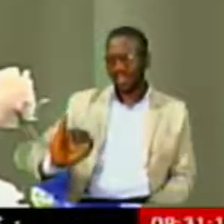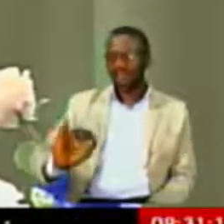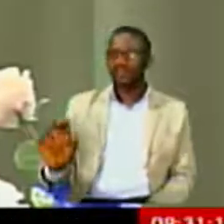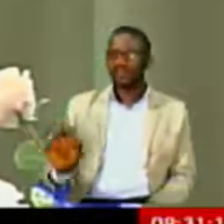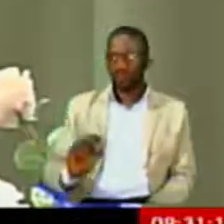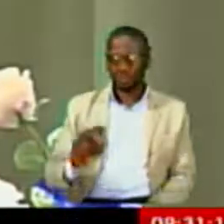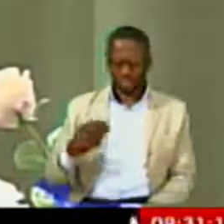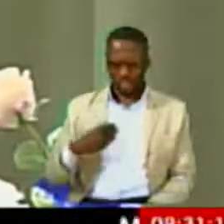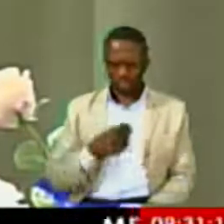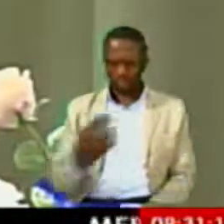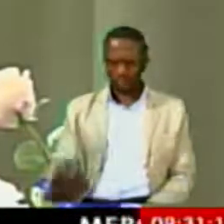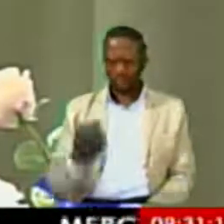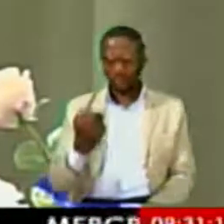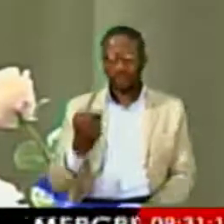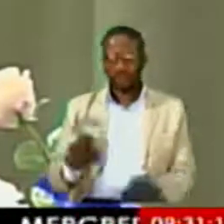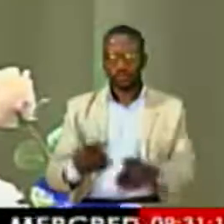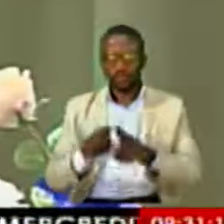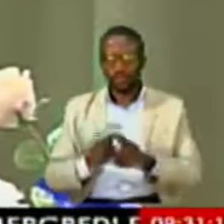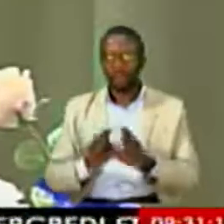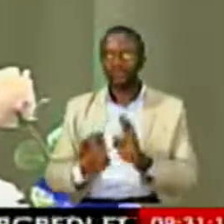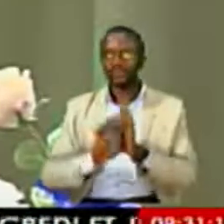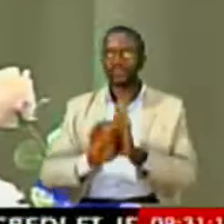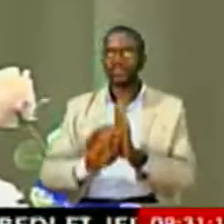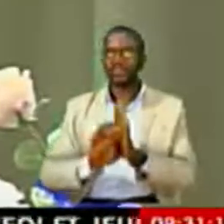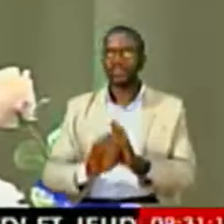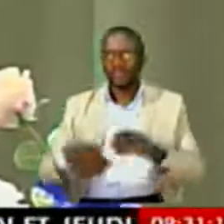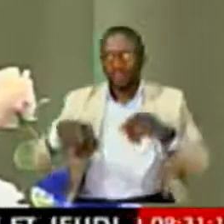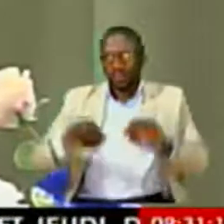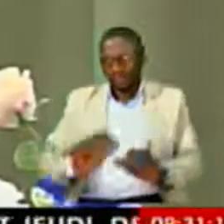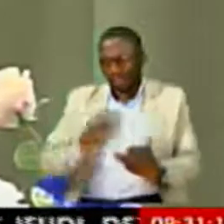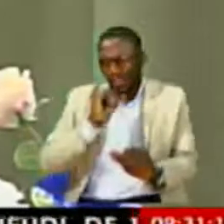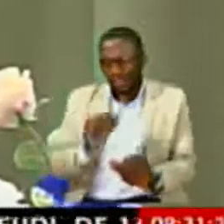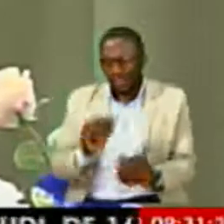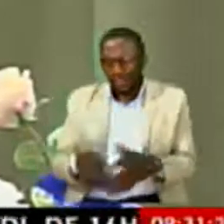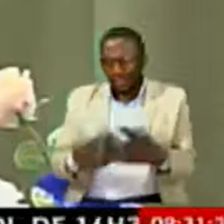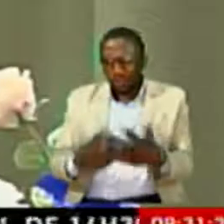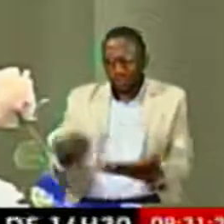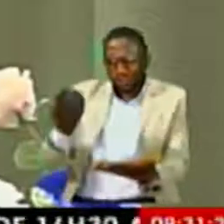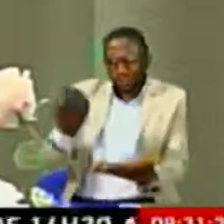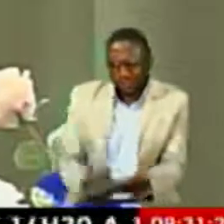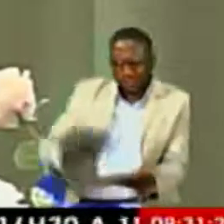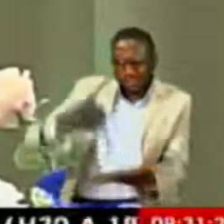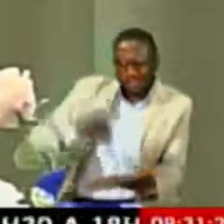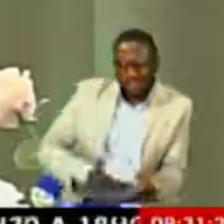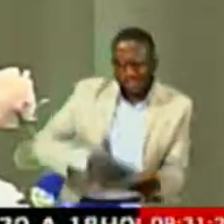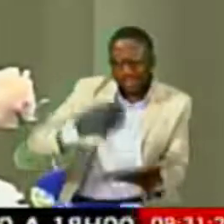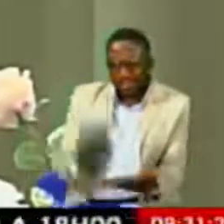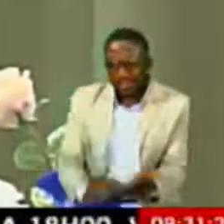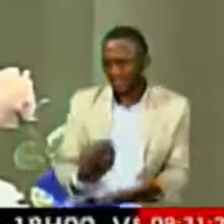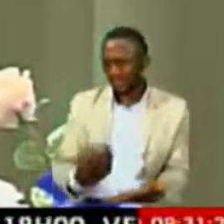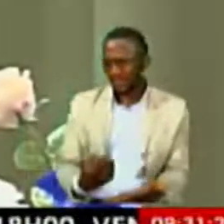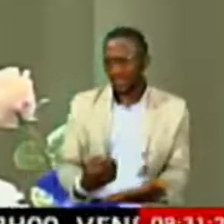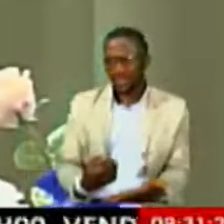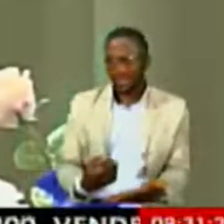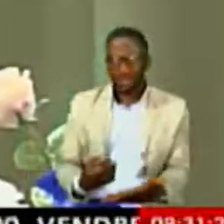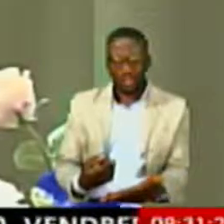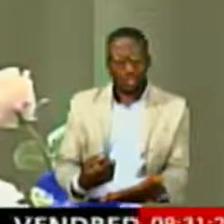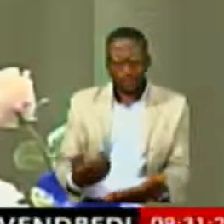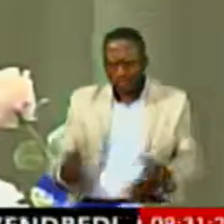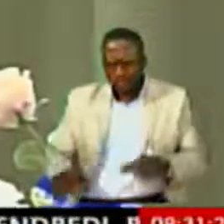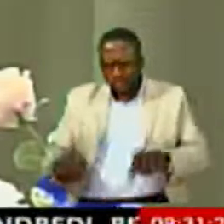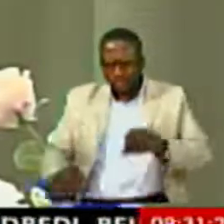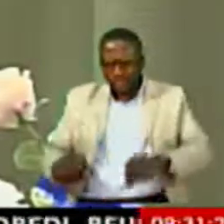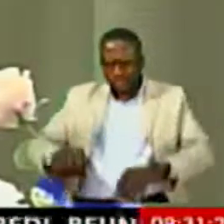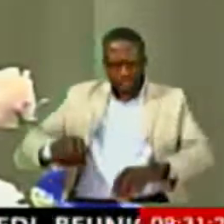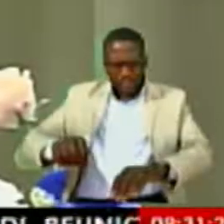just taking that as an nous example. Ne devons pas clocher entre des opinions. We should not be hanging between opinions. Nous ne devons pas avoir un